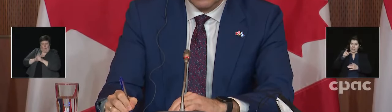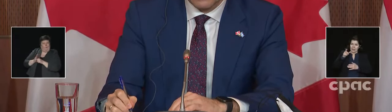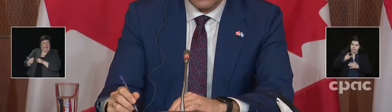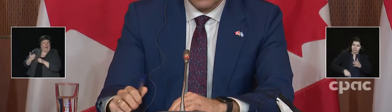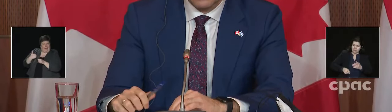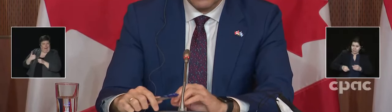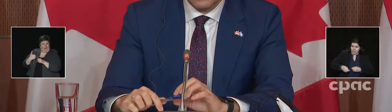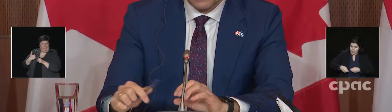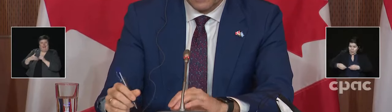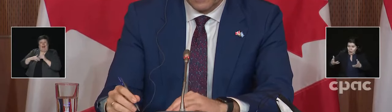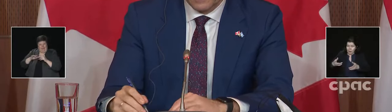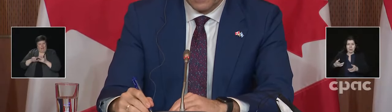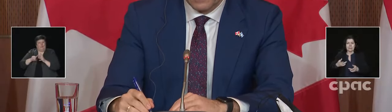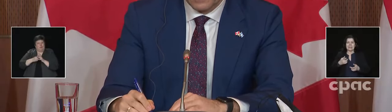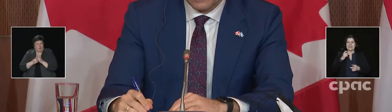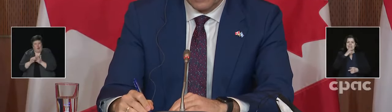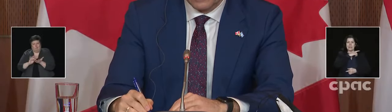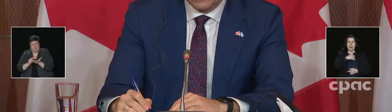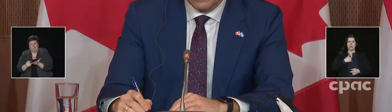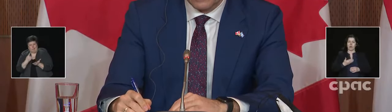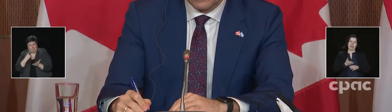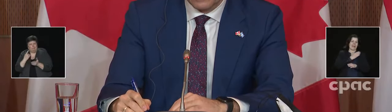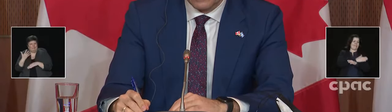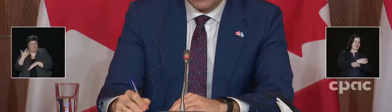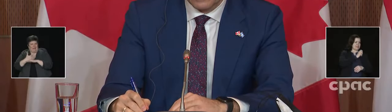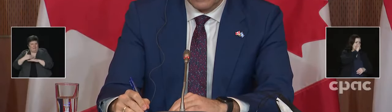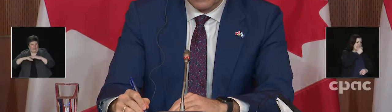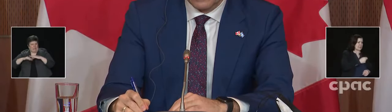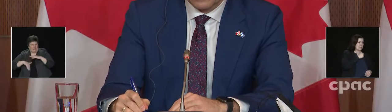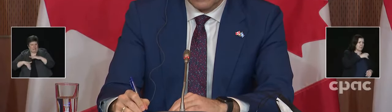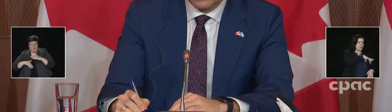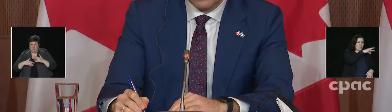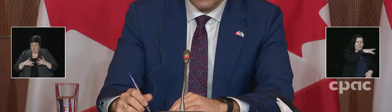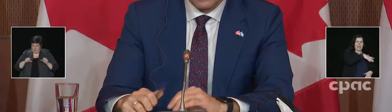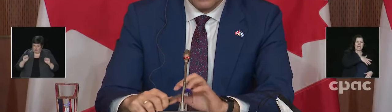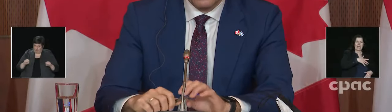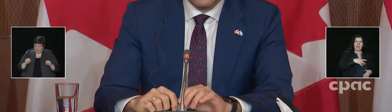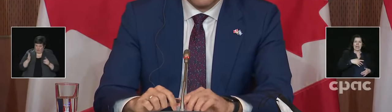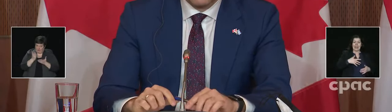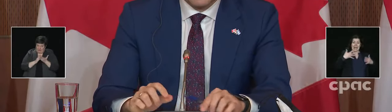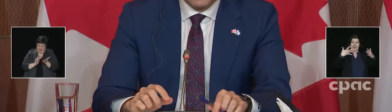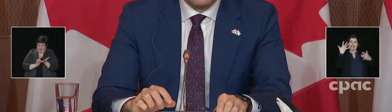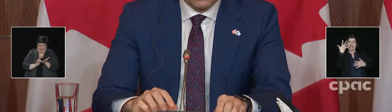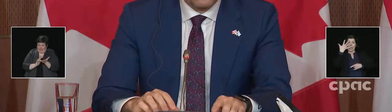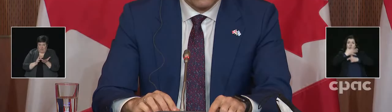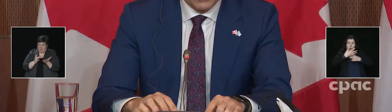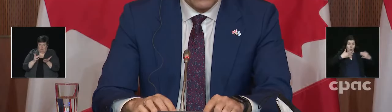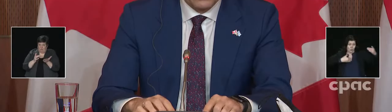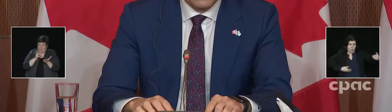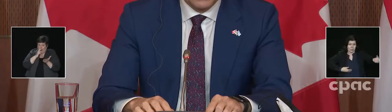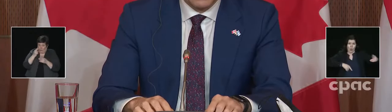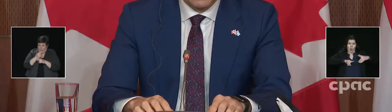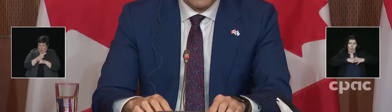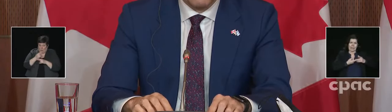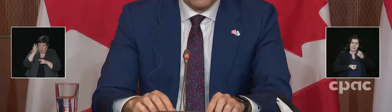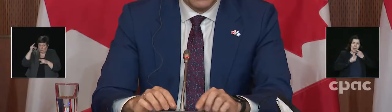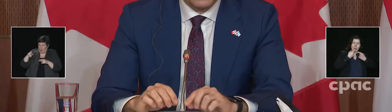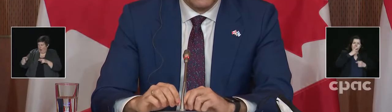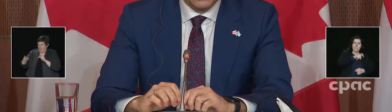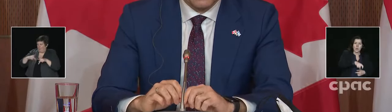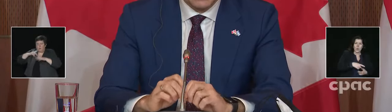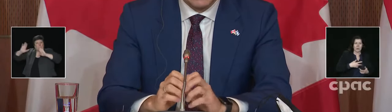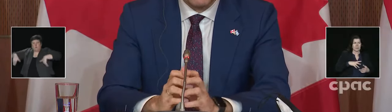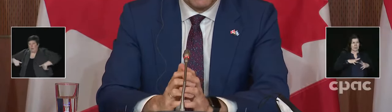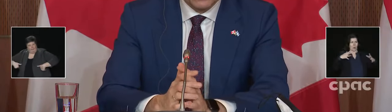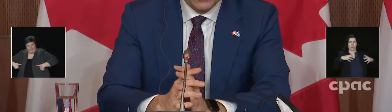5 days. Are you concerned that perhaps this drug will go unused because of that challenge? That's a good question, and I